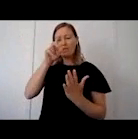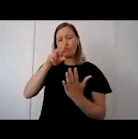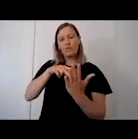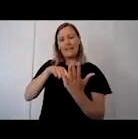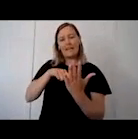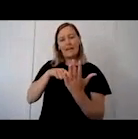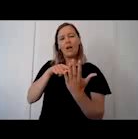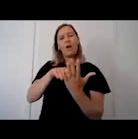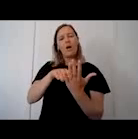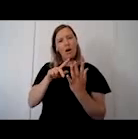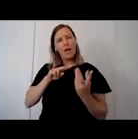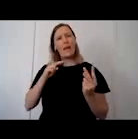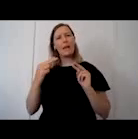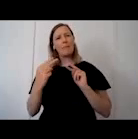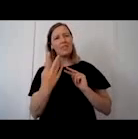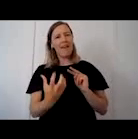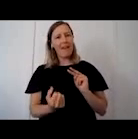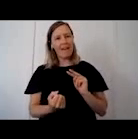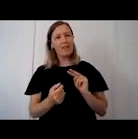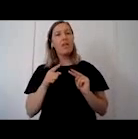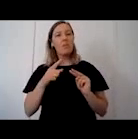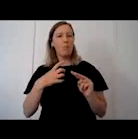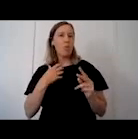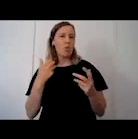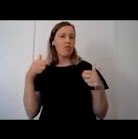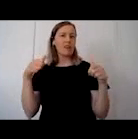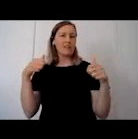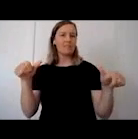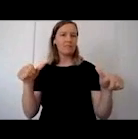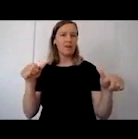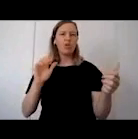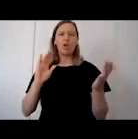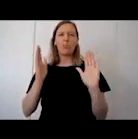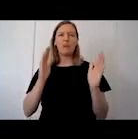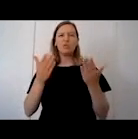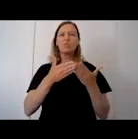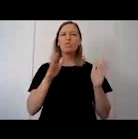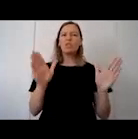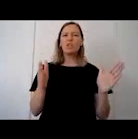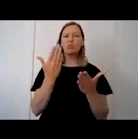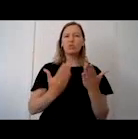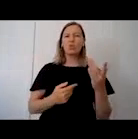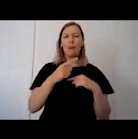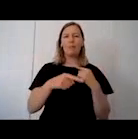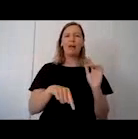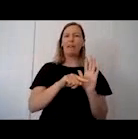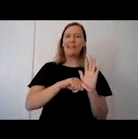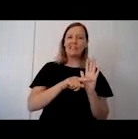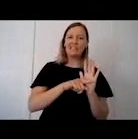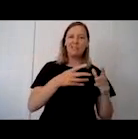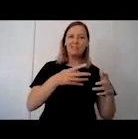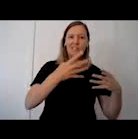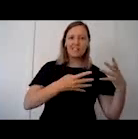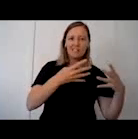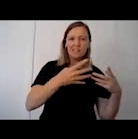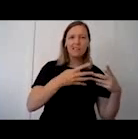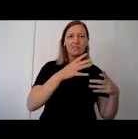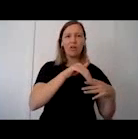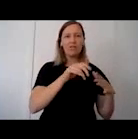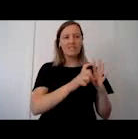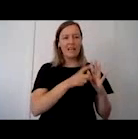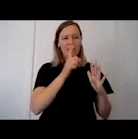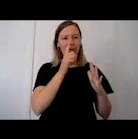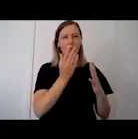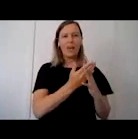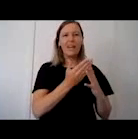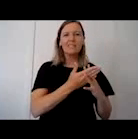about, that will be more effective than a general story about negative statistics about disabled people accessing